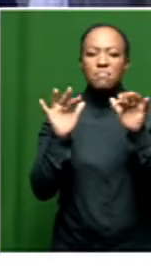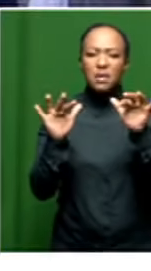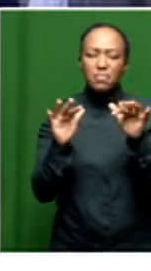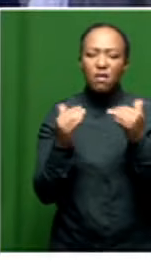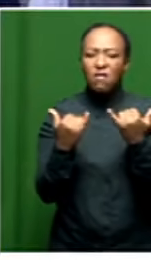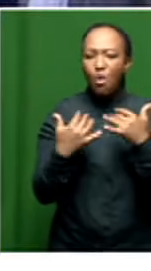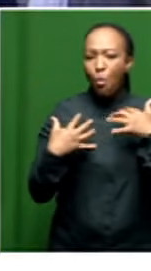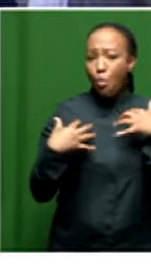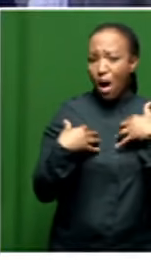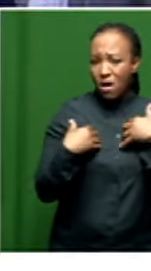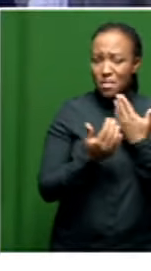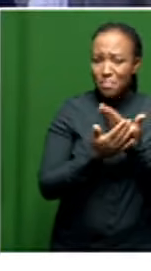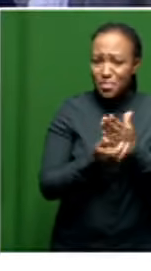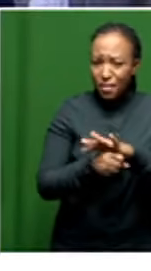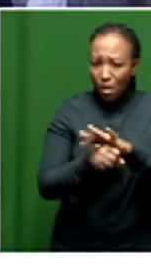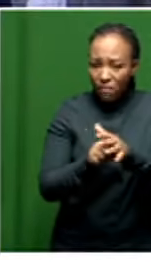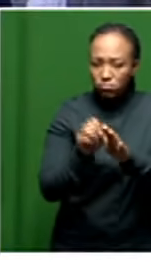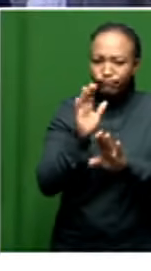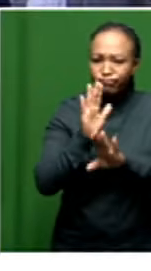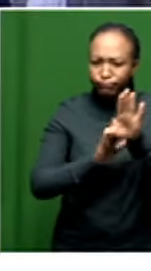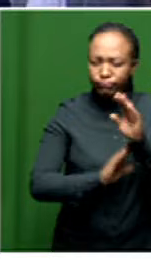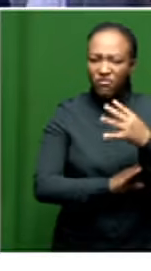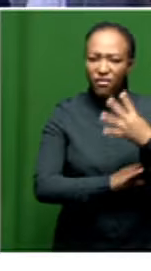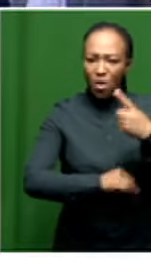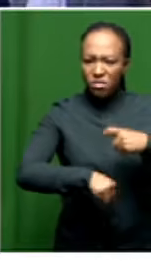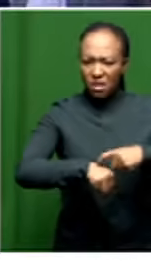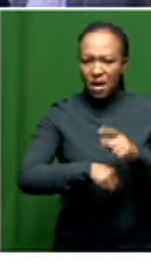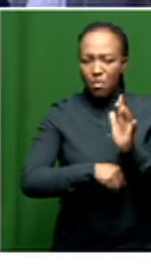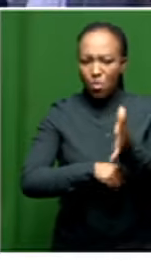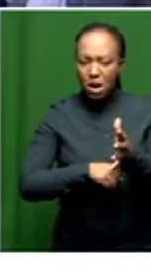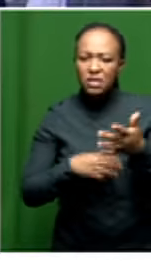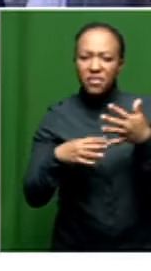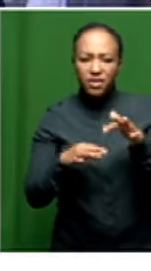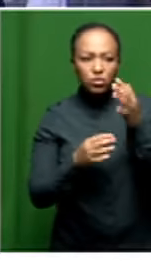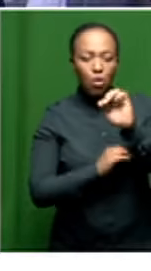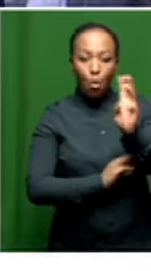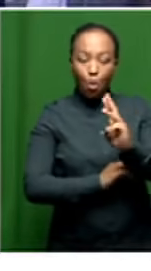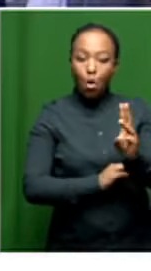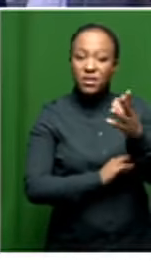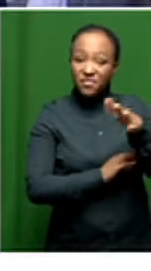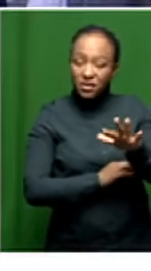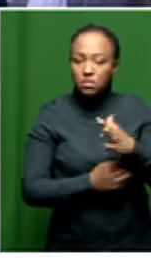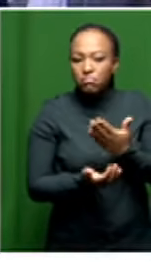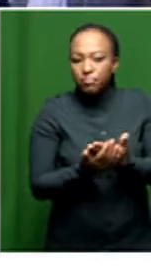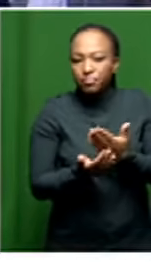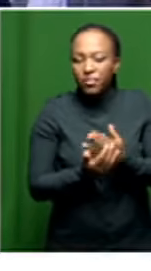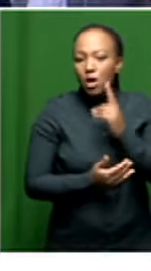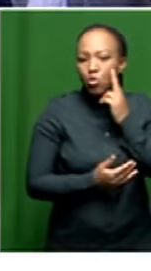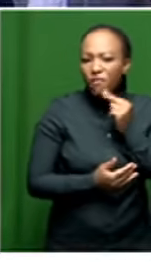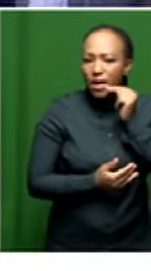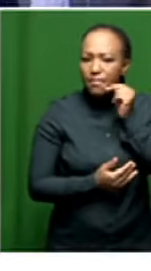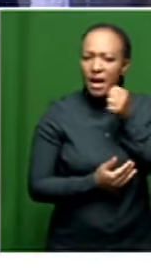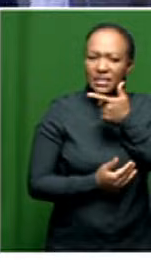the fourth wave that is going to be coming into South Africa. We've been told or warned at the end of November, December, around about that